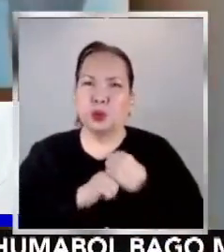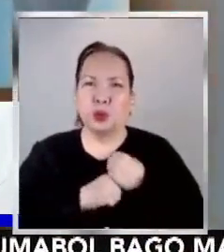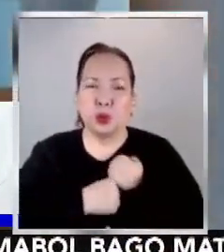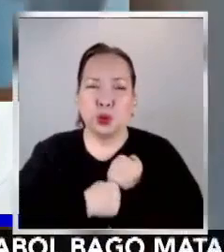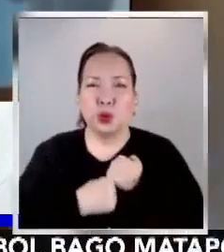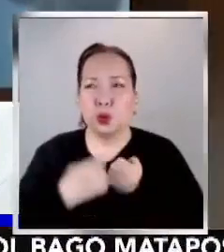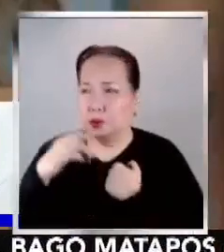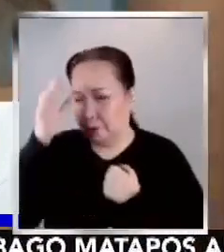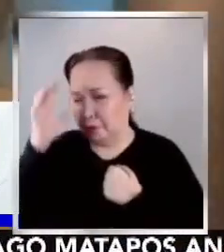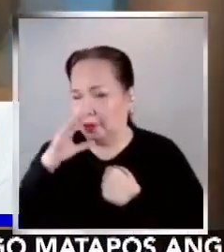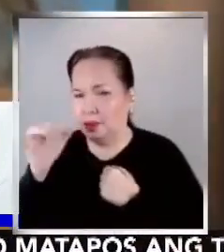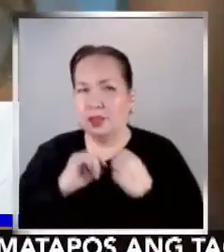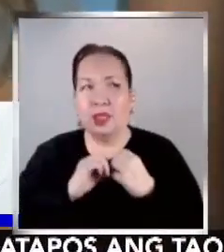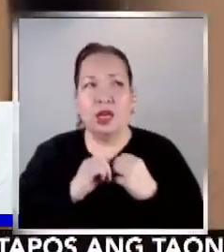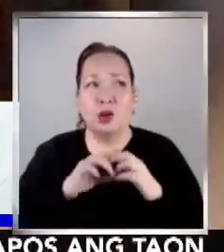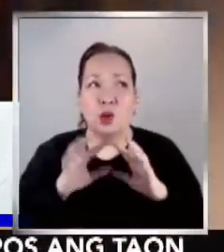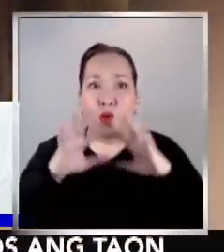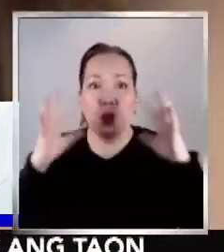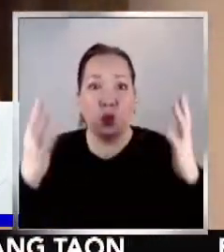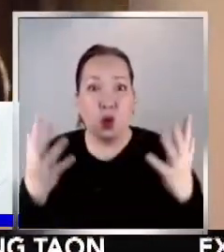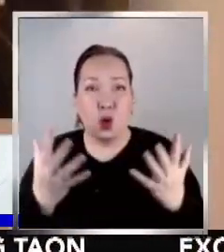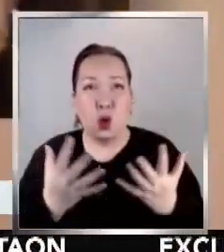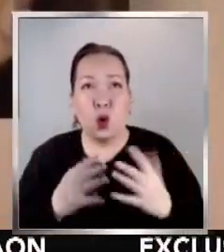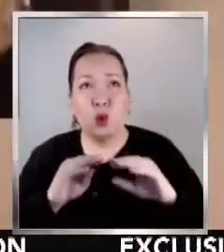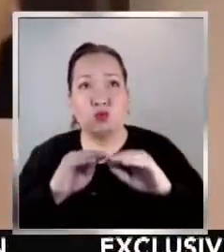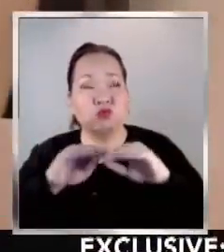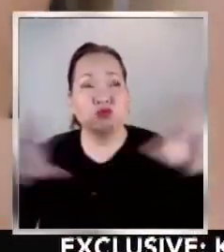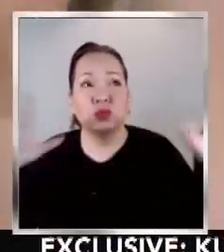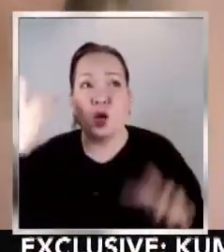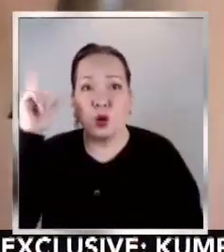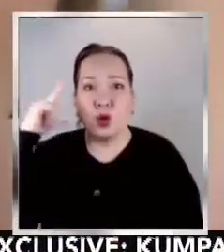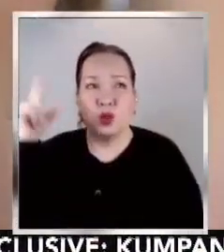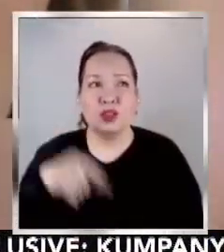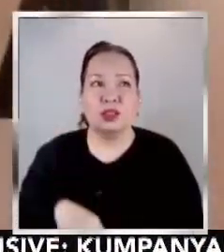world premiere sa London. Mugto yung mata ko.